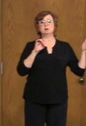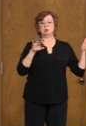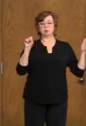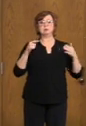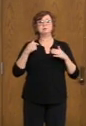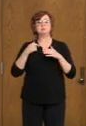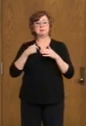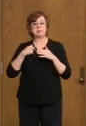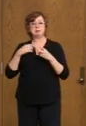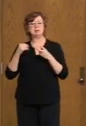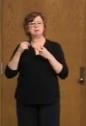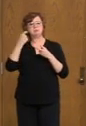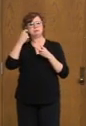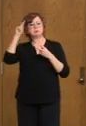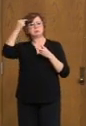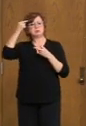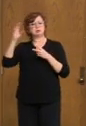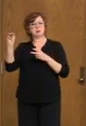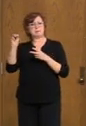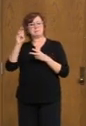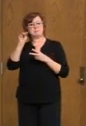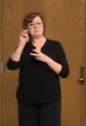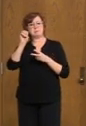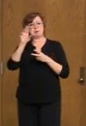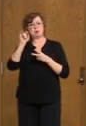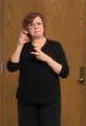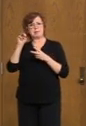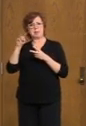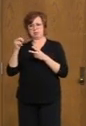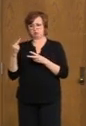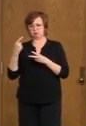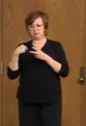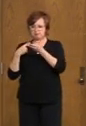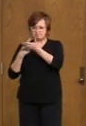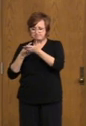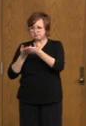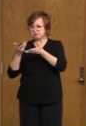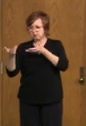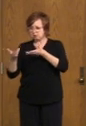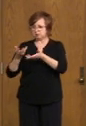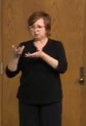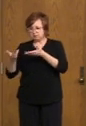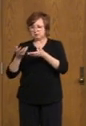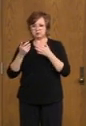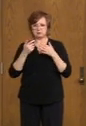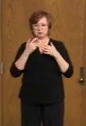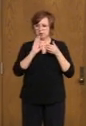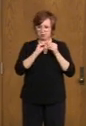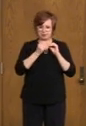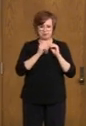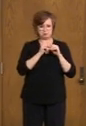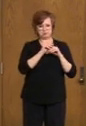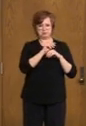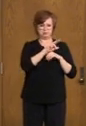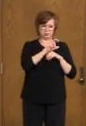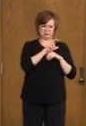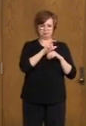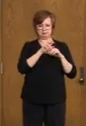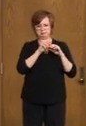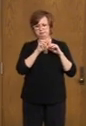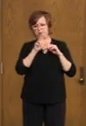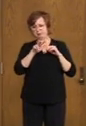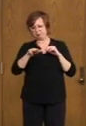a difficult situation because we continue to be stuck in this 300 range. And, like I've said before,